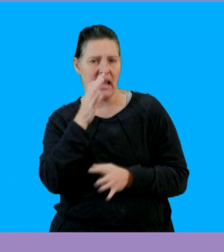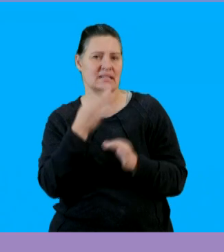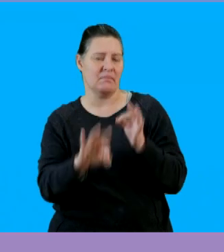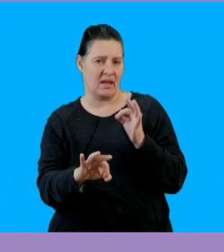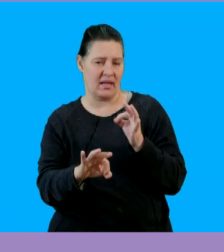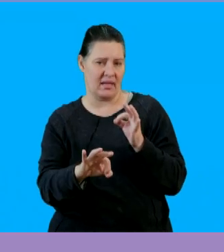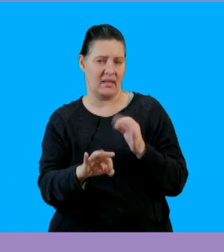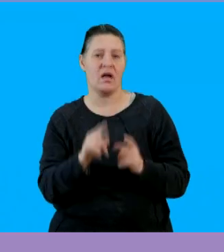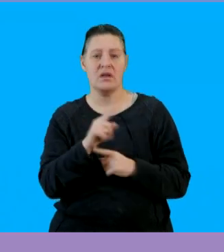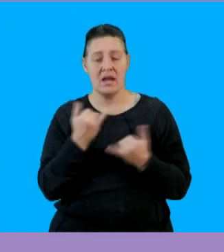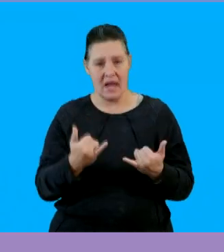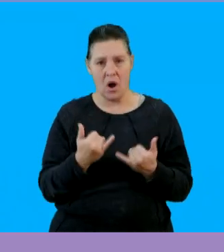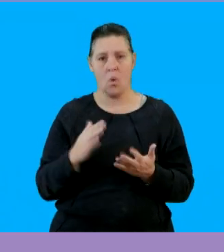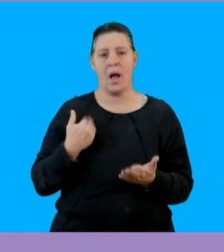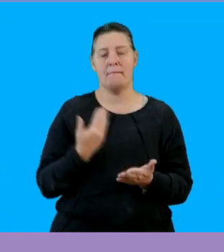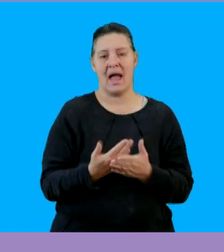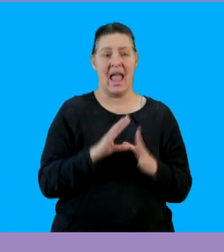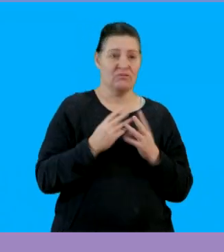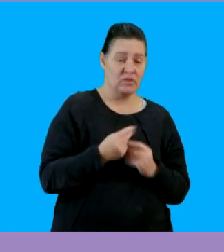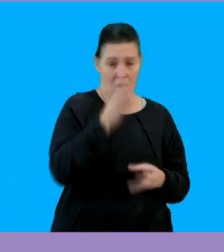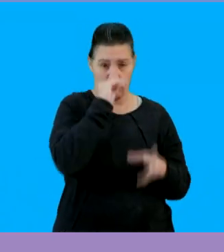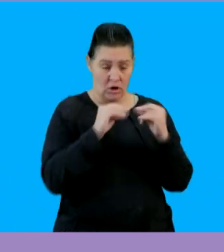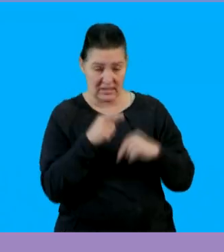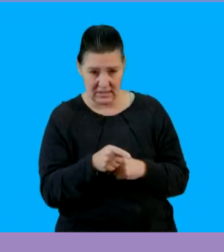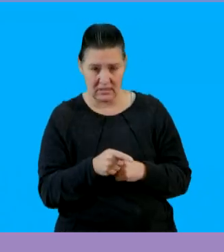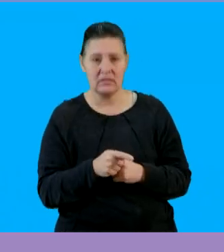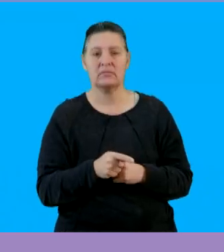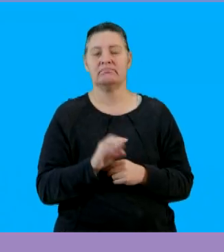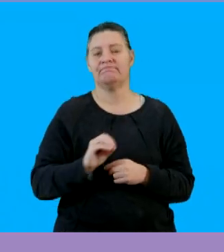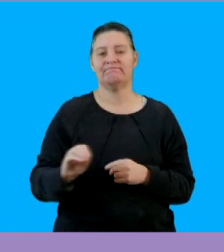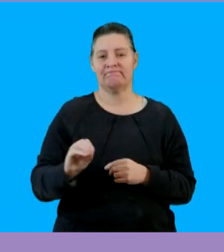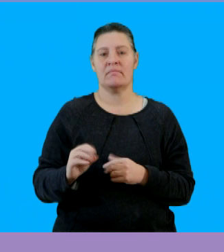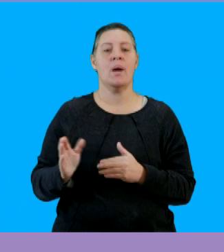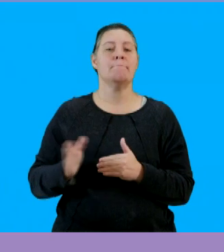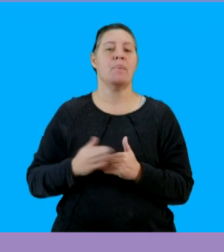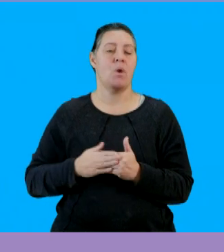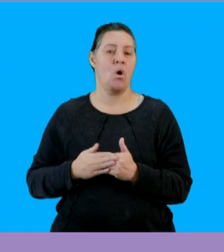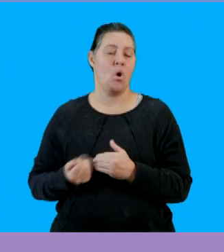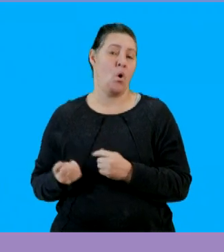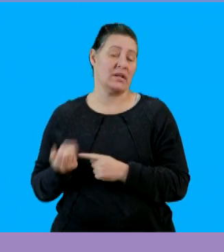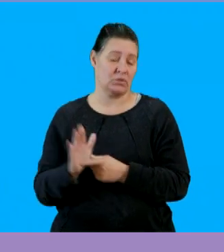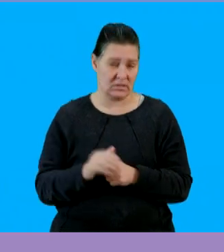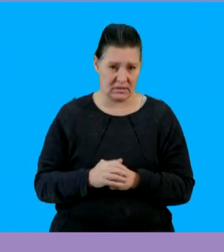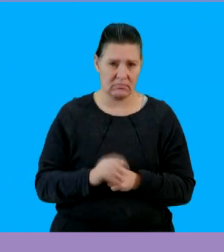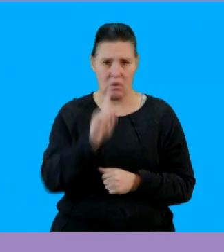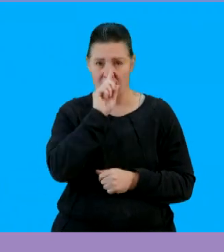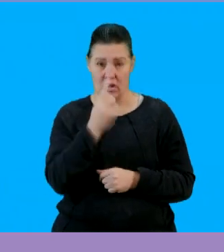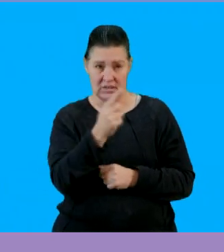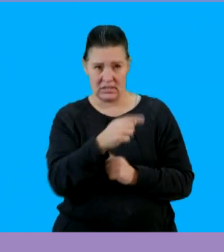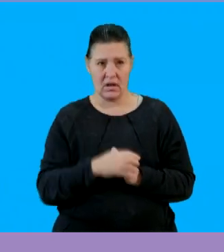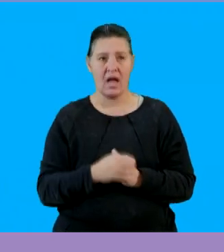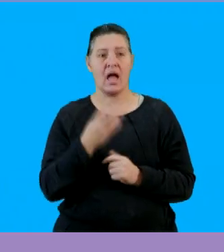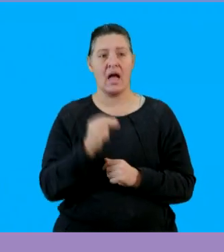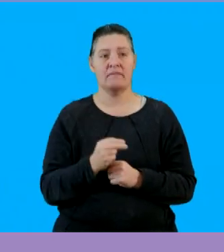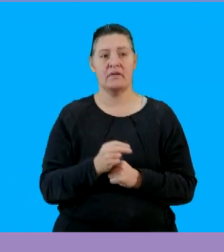So we're still simplifying, but now we are going to apply everything that we've learned now into more expressions. Let's look at